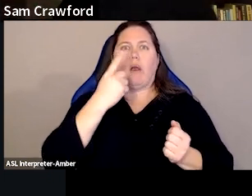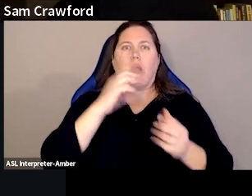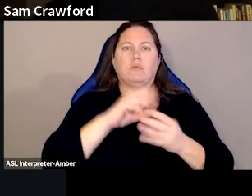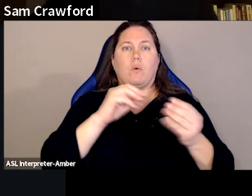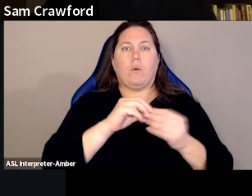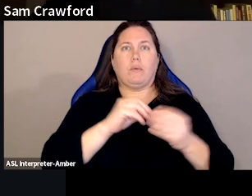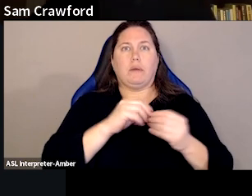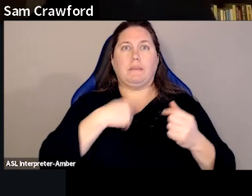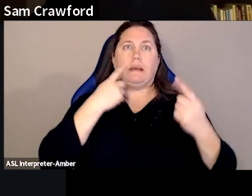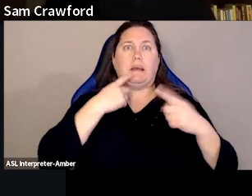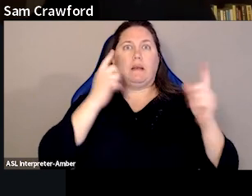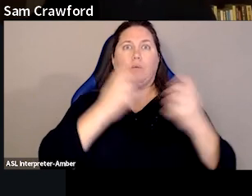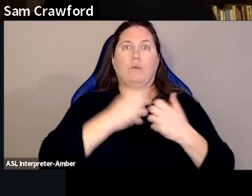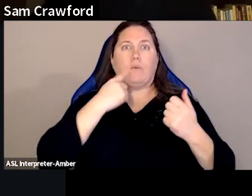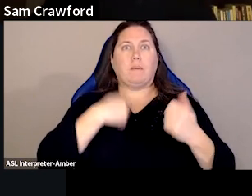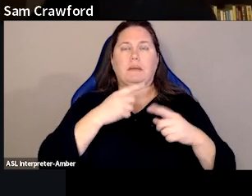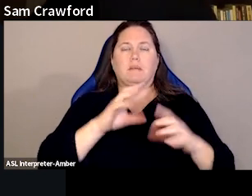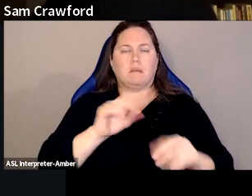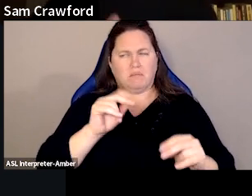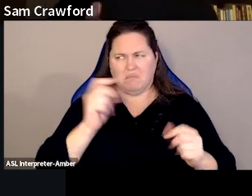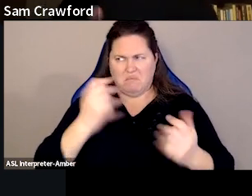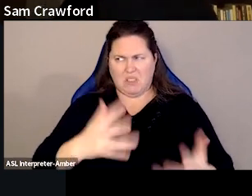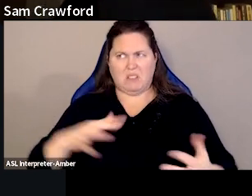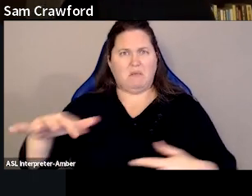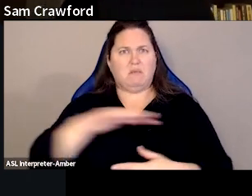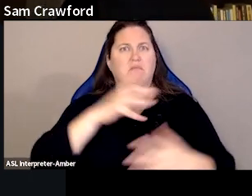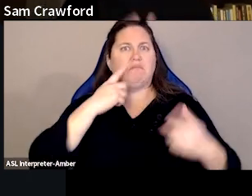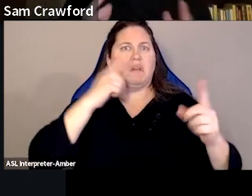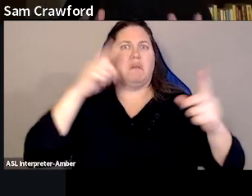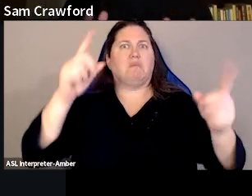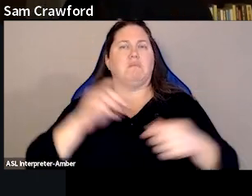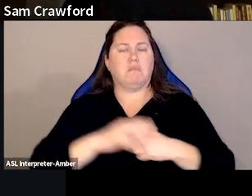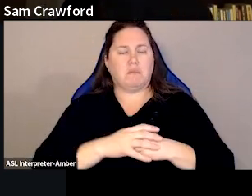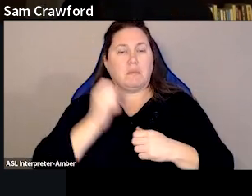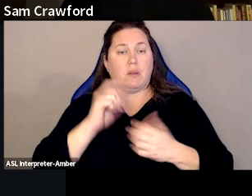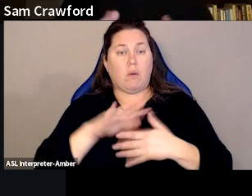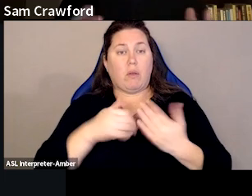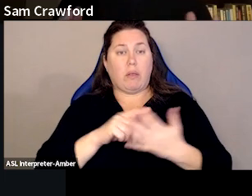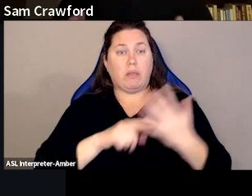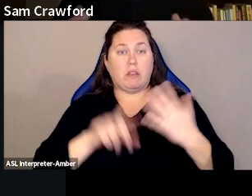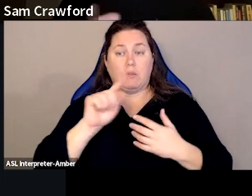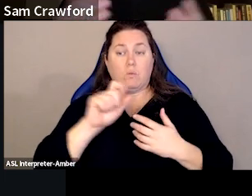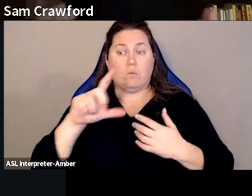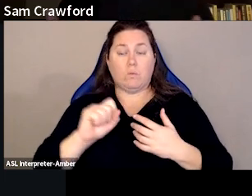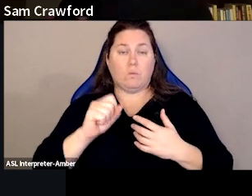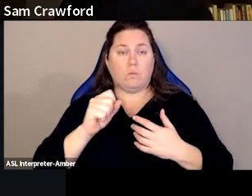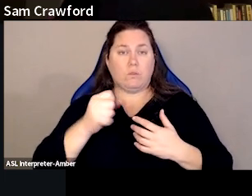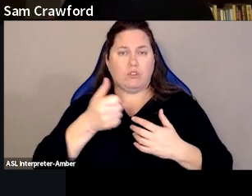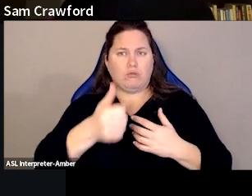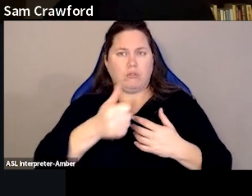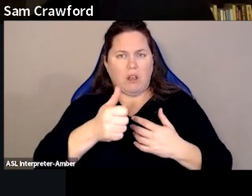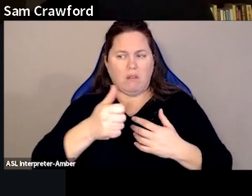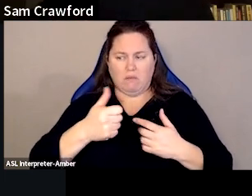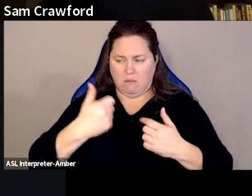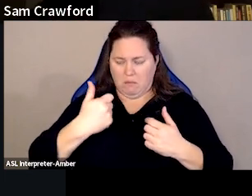it's definitely worth sticking around for that. And to use these tools, you no longer have to have years of specialist knowledge